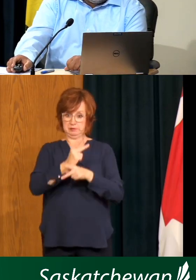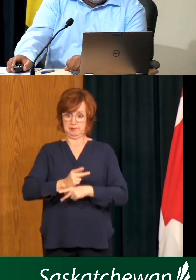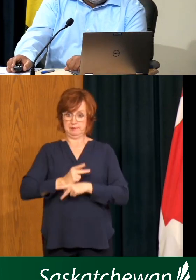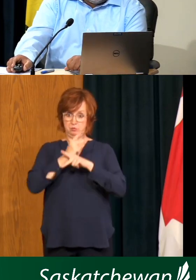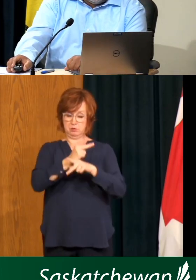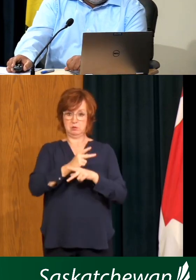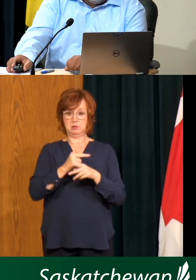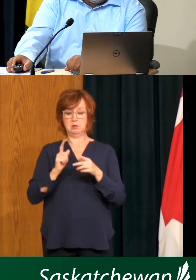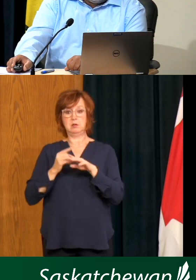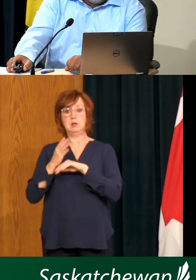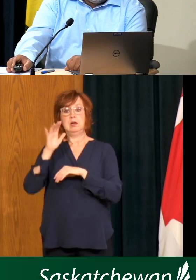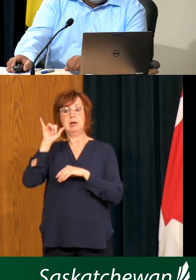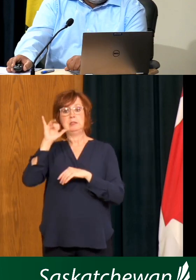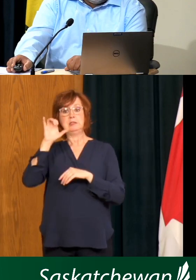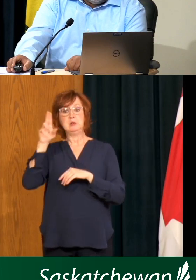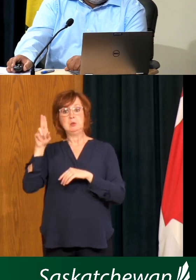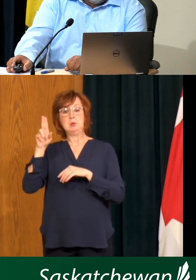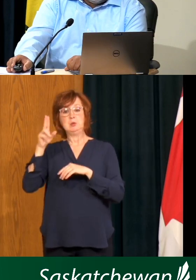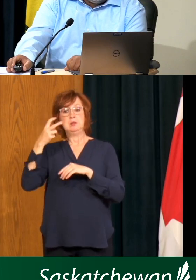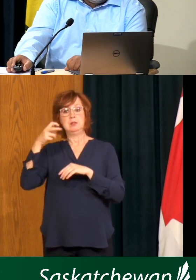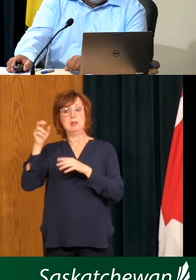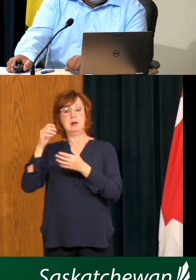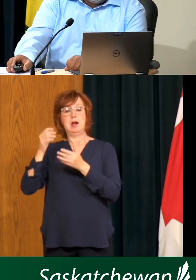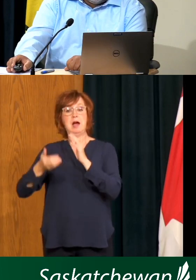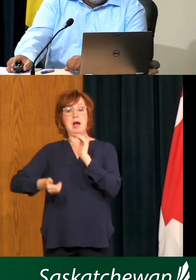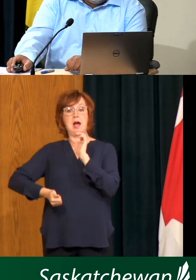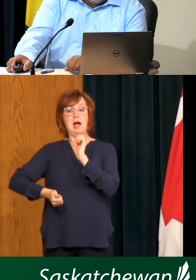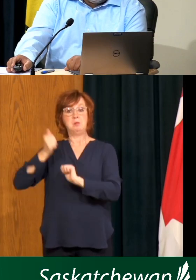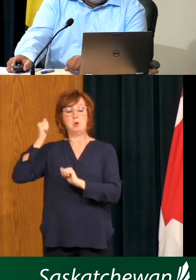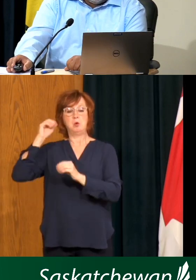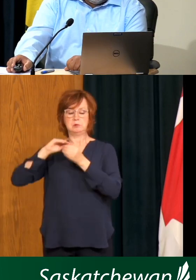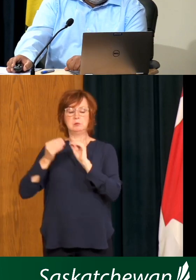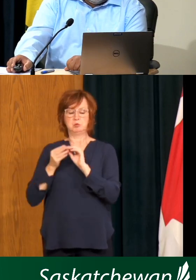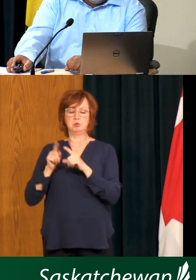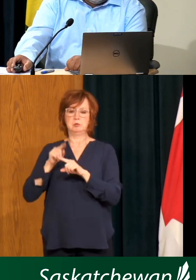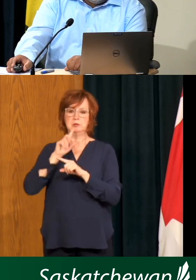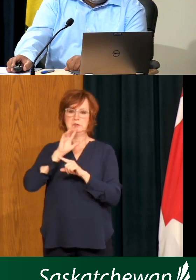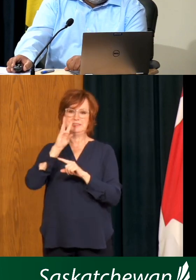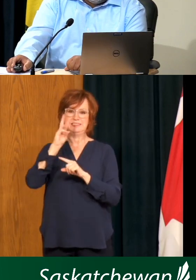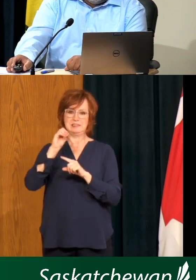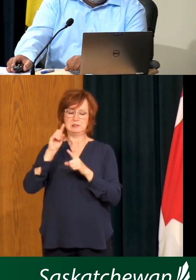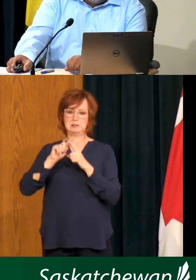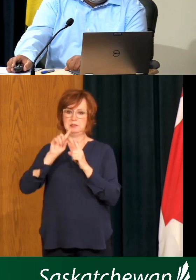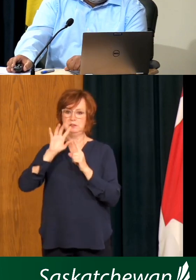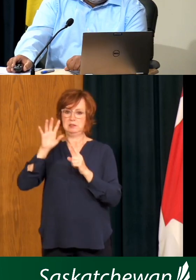the 60 to 79 age group, 6 in males, 3 in females, and